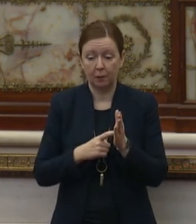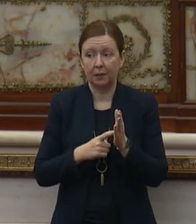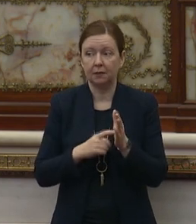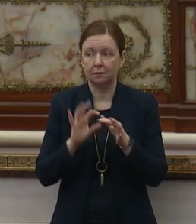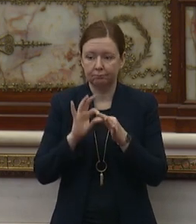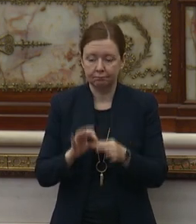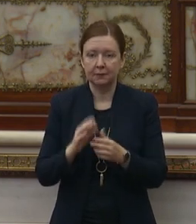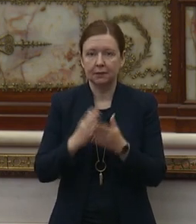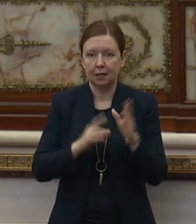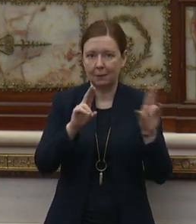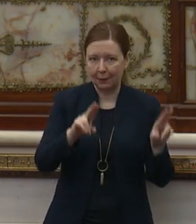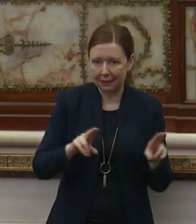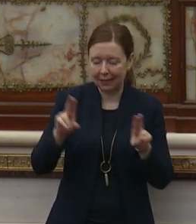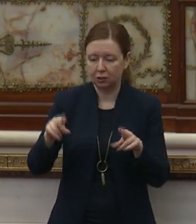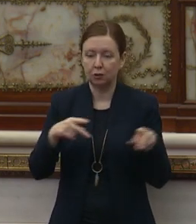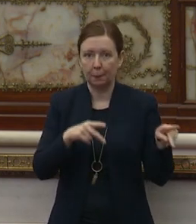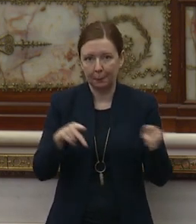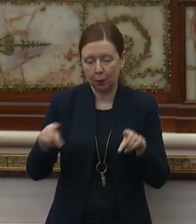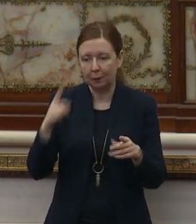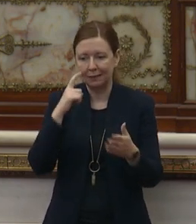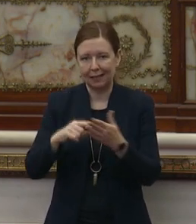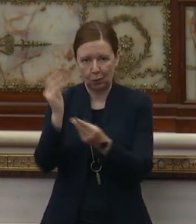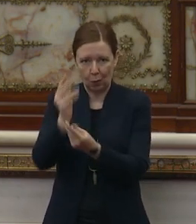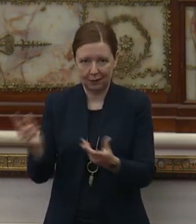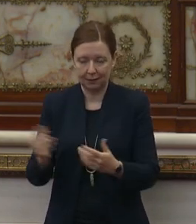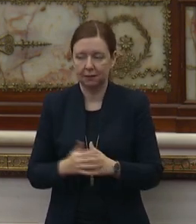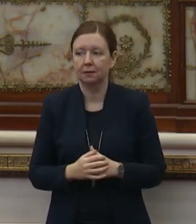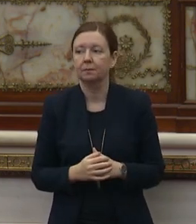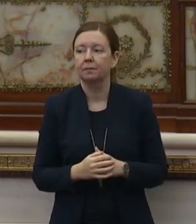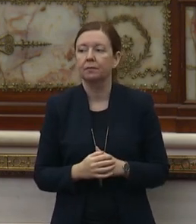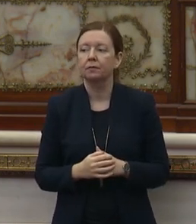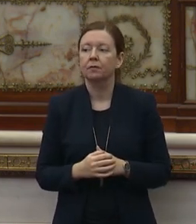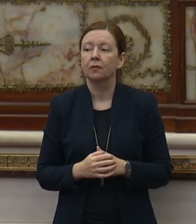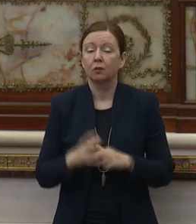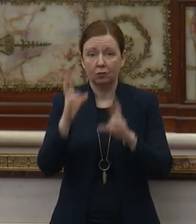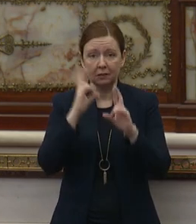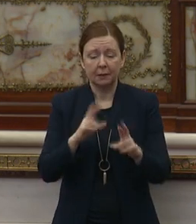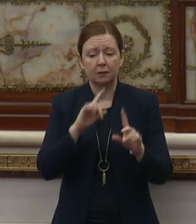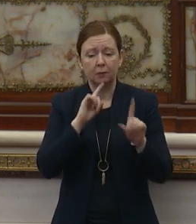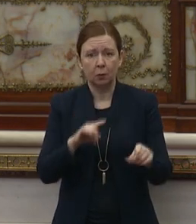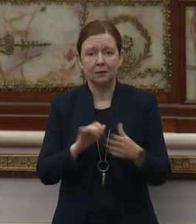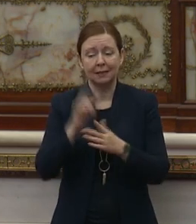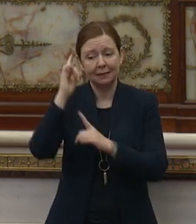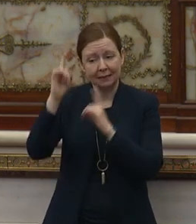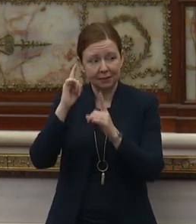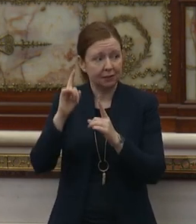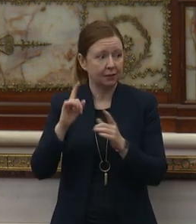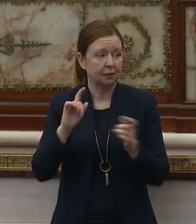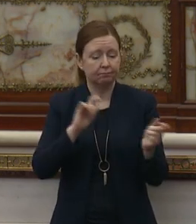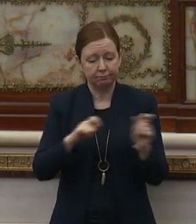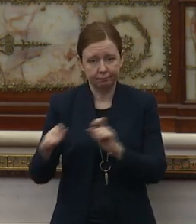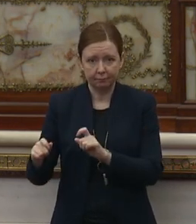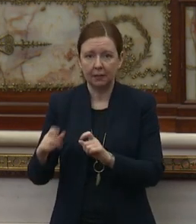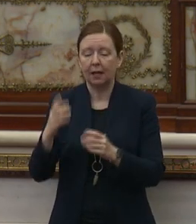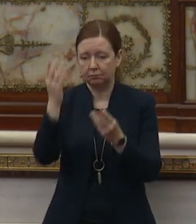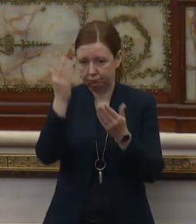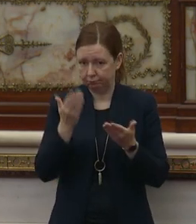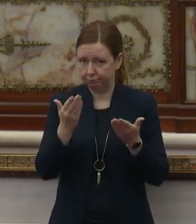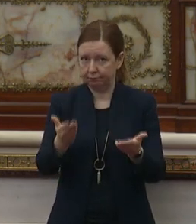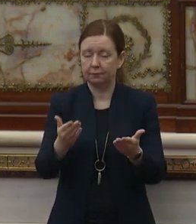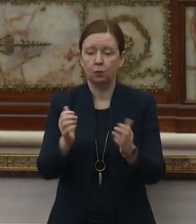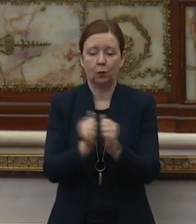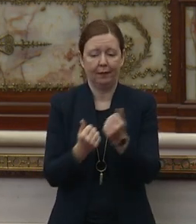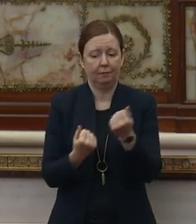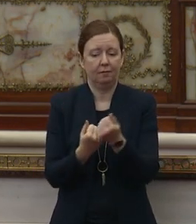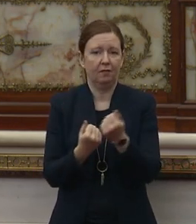certain applications, permits, and notices. Respectfully reports it as considered and amended the same, and returns the attached bills to council